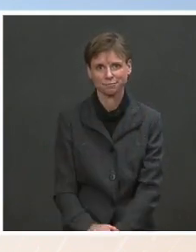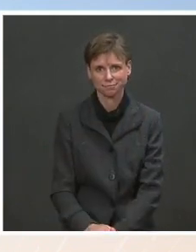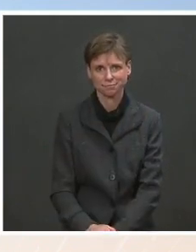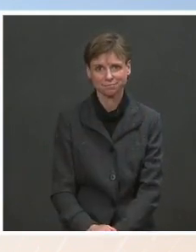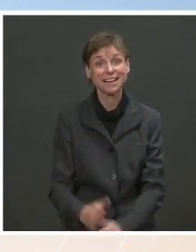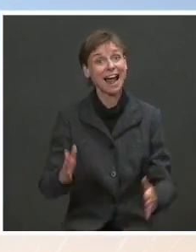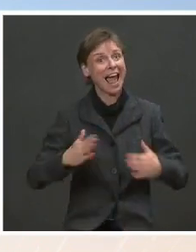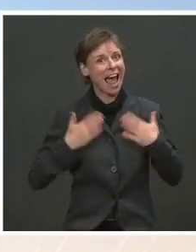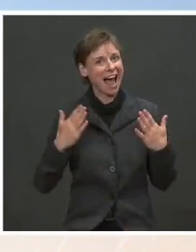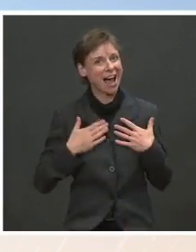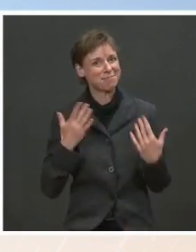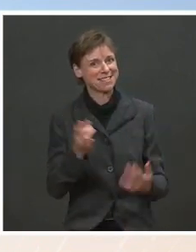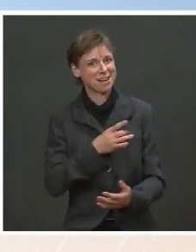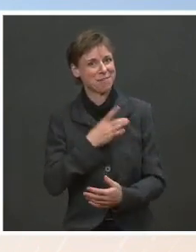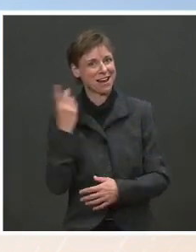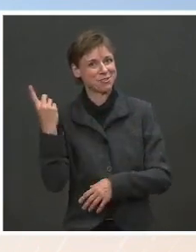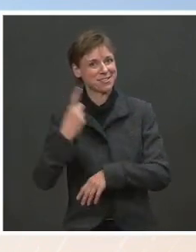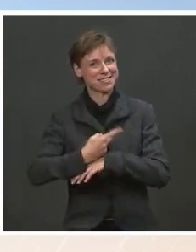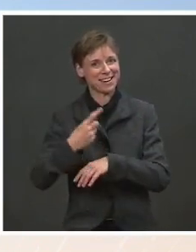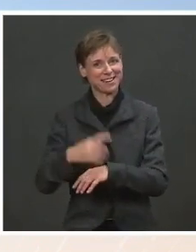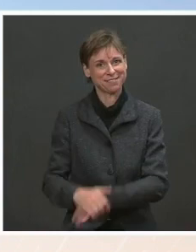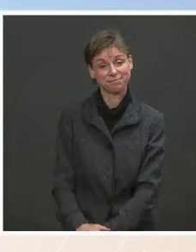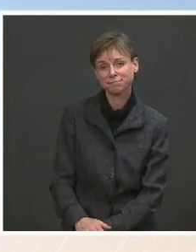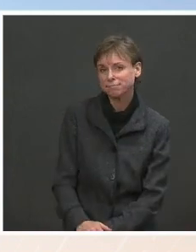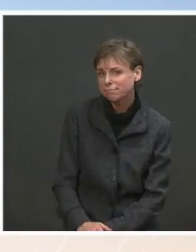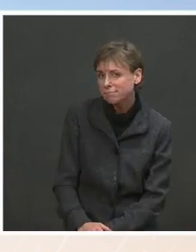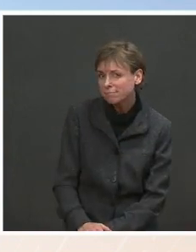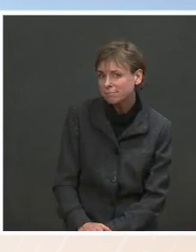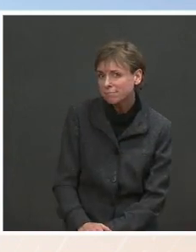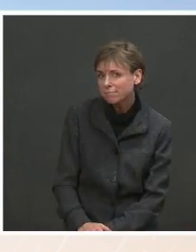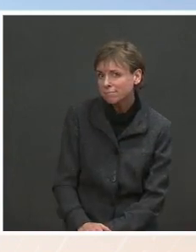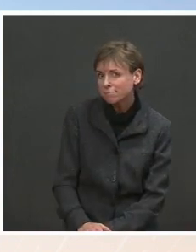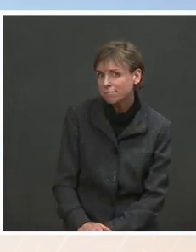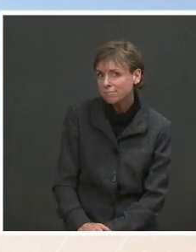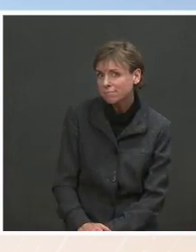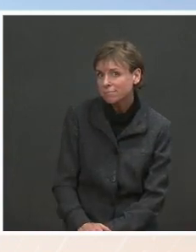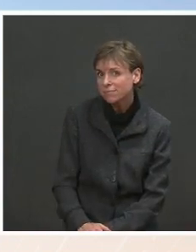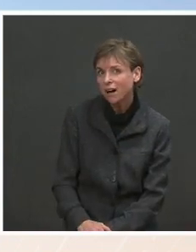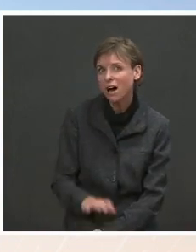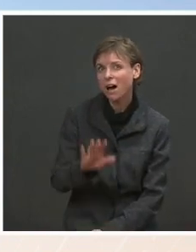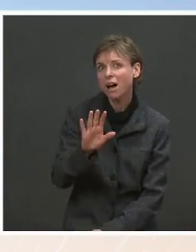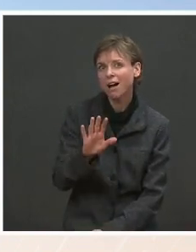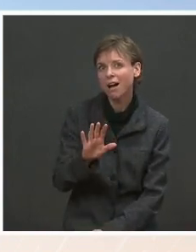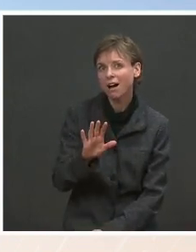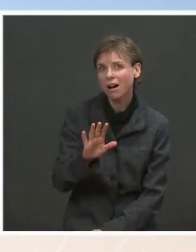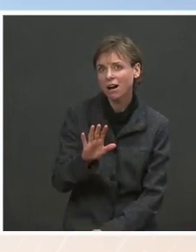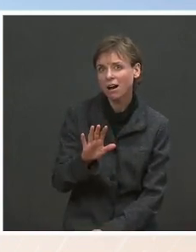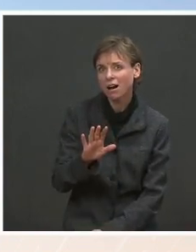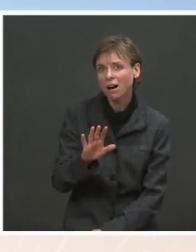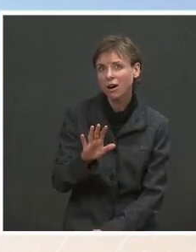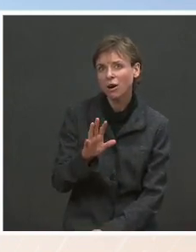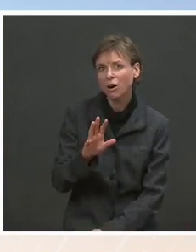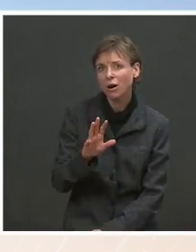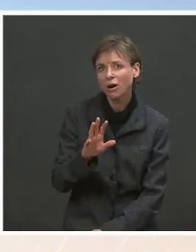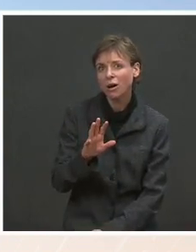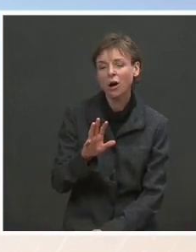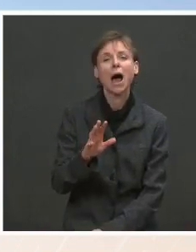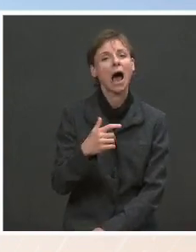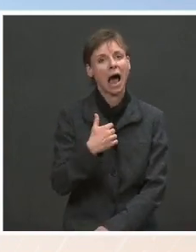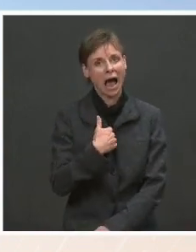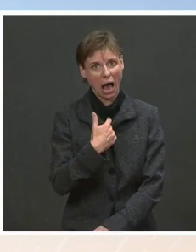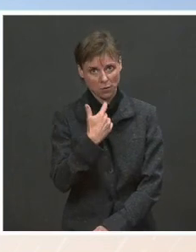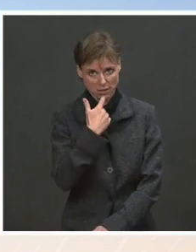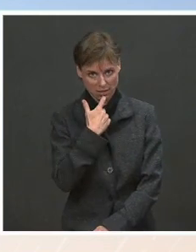Happy St. Patrick's Day. You said 425,000. I was 400? I was saying that if you're